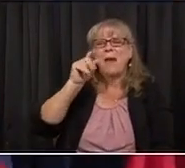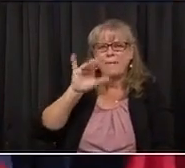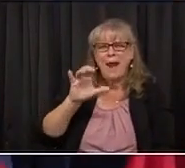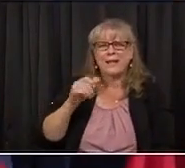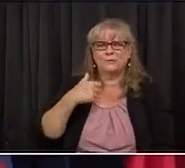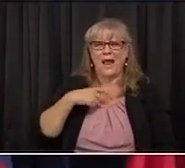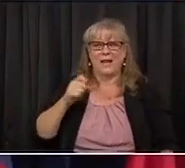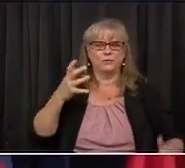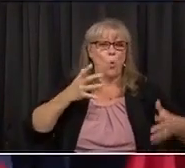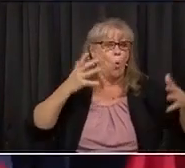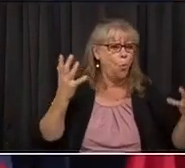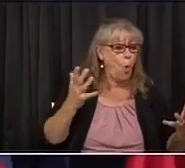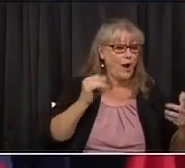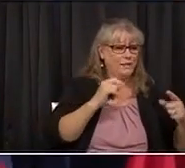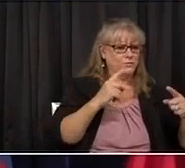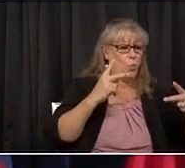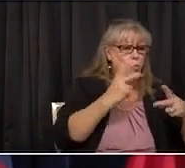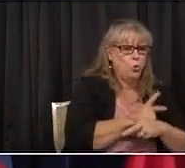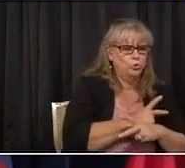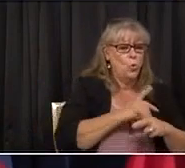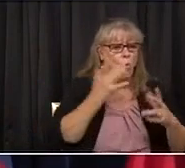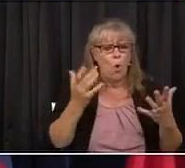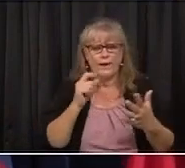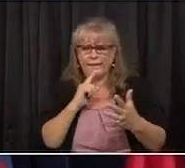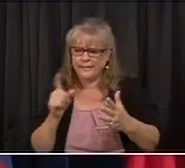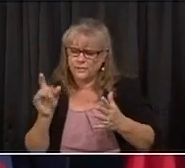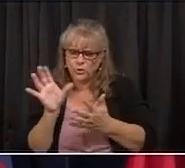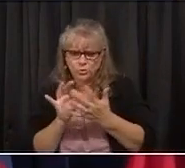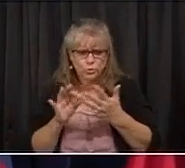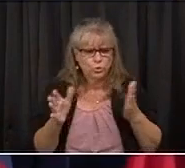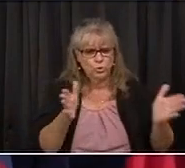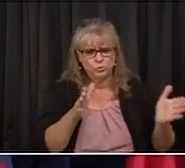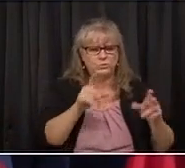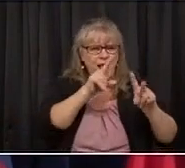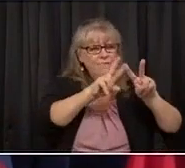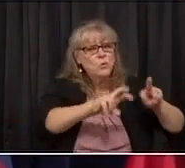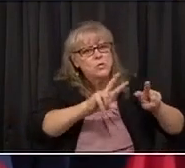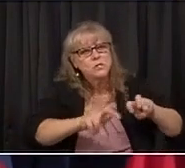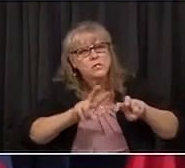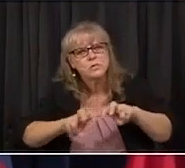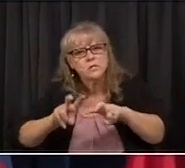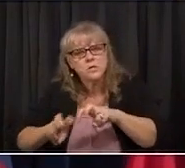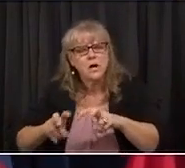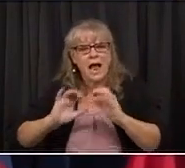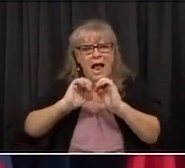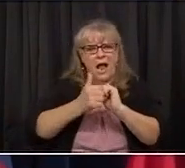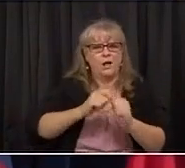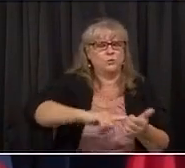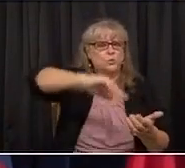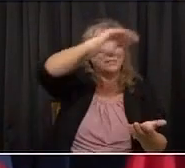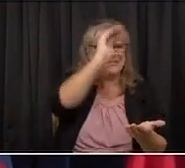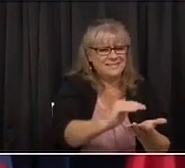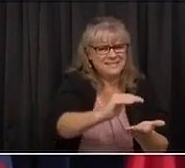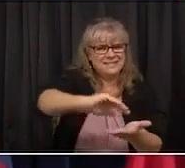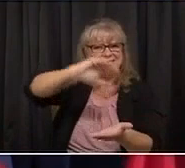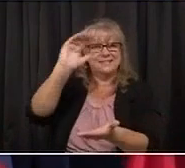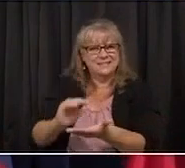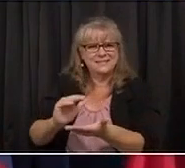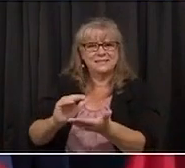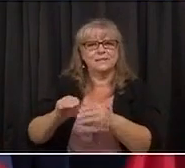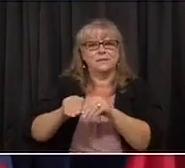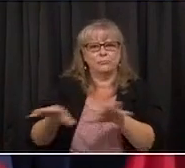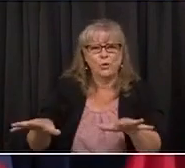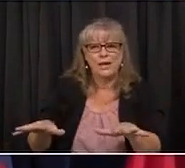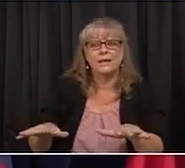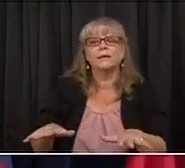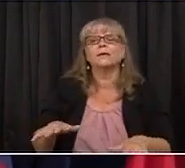clear choice. Yes, it's less bad to have a last call at 10 than it would be